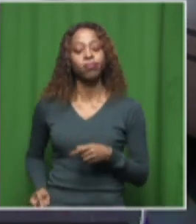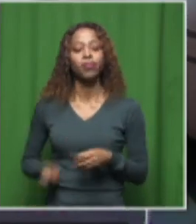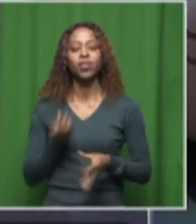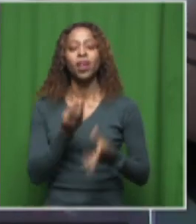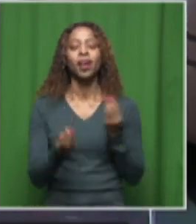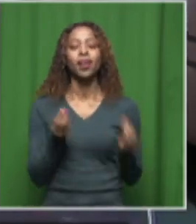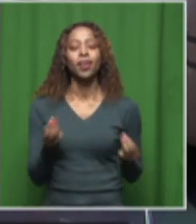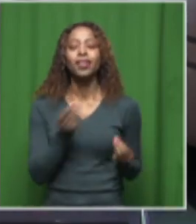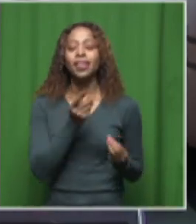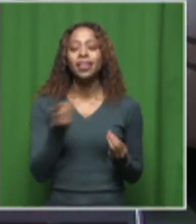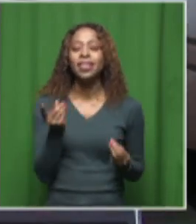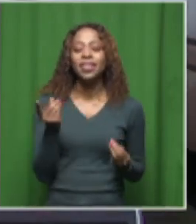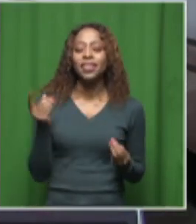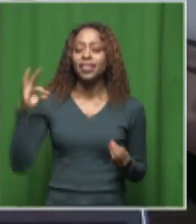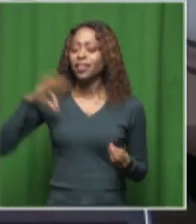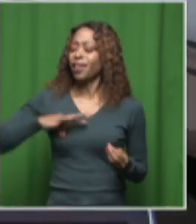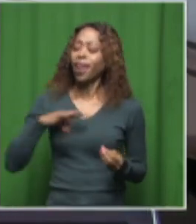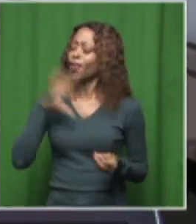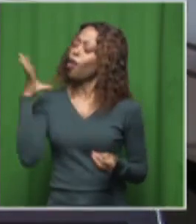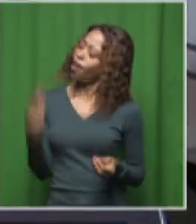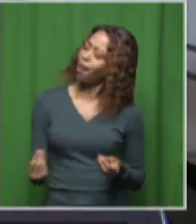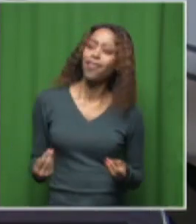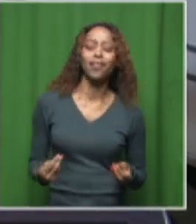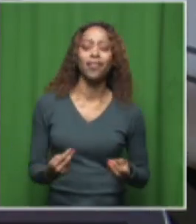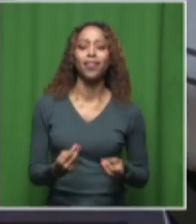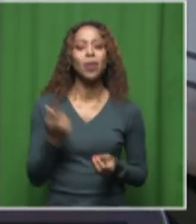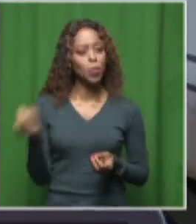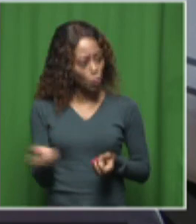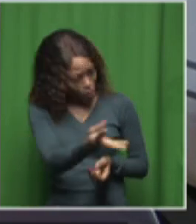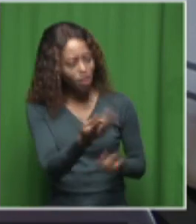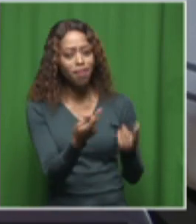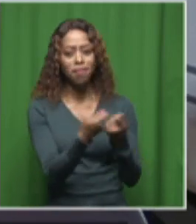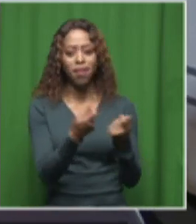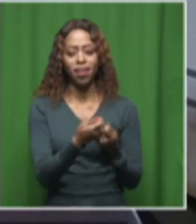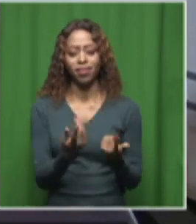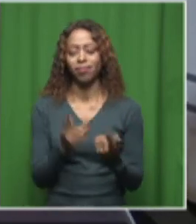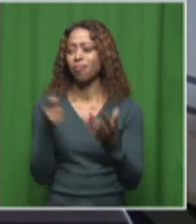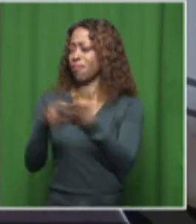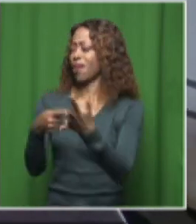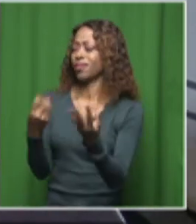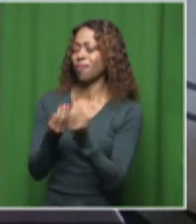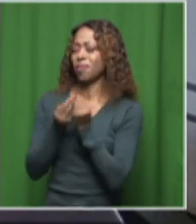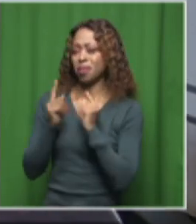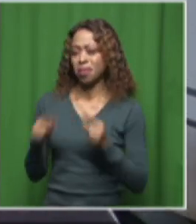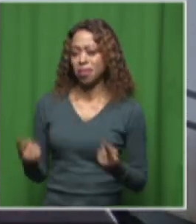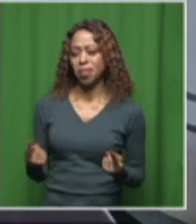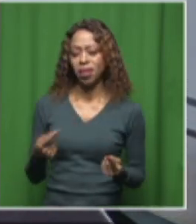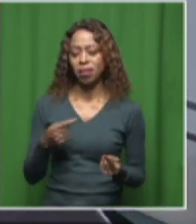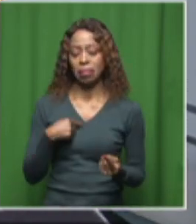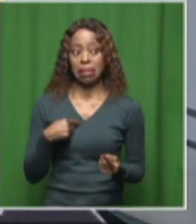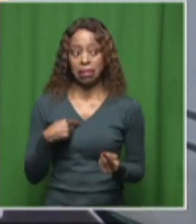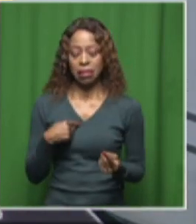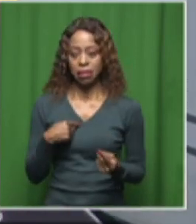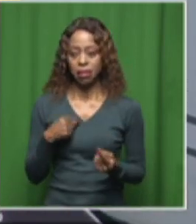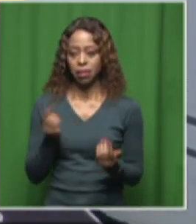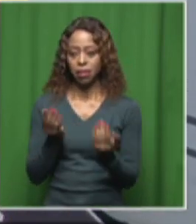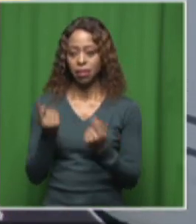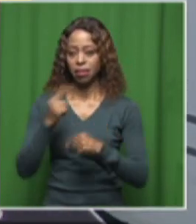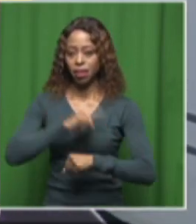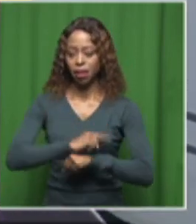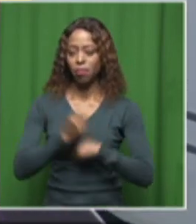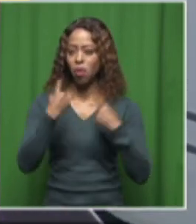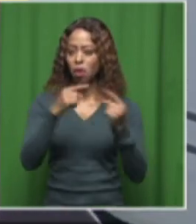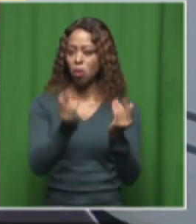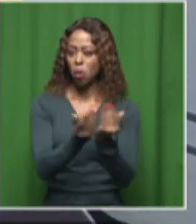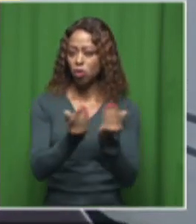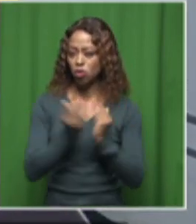don't earn a living. Without you giving them the money, they can't buy anything. I was actually cringing the other day. I went to my kids' school to get uniform,